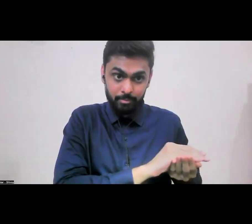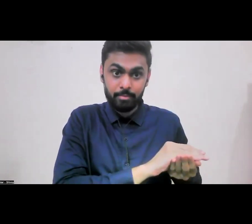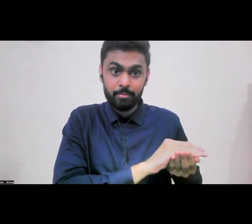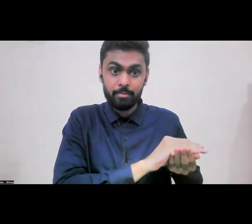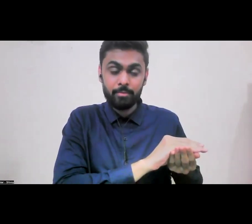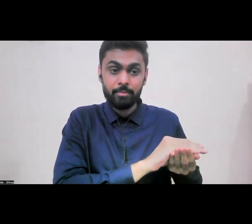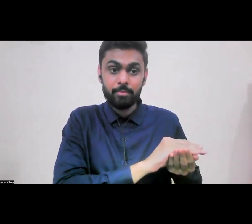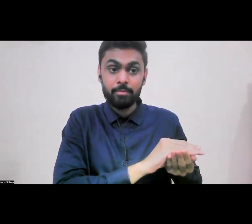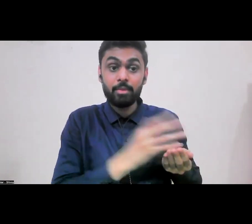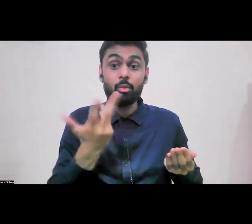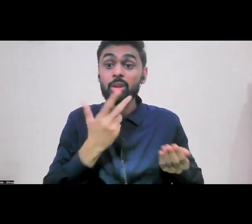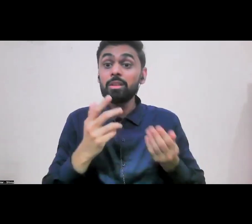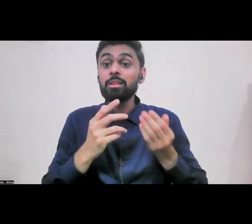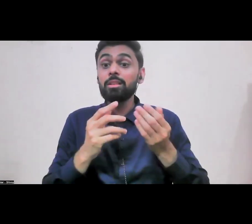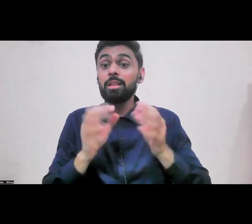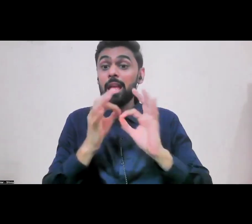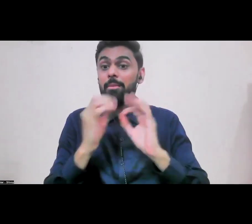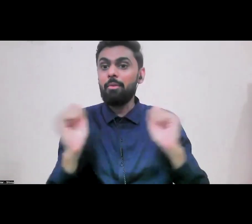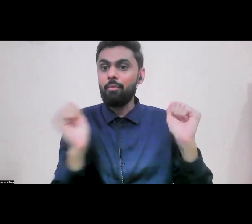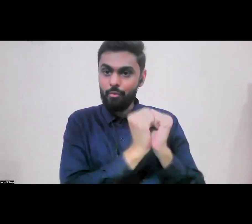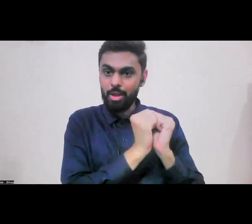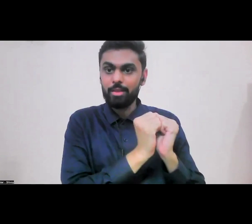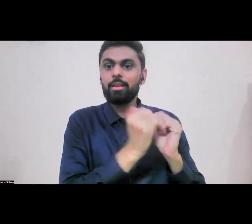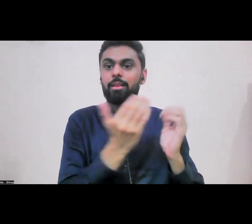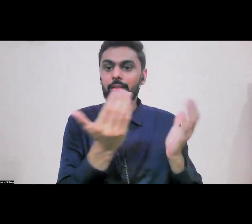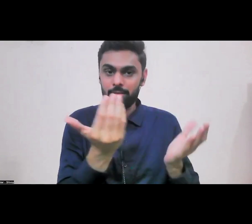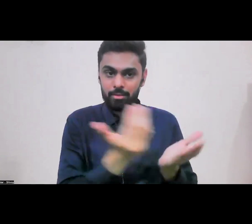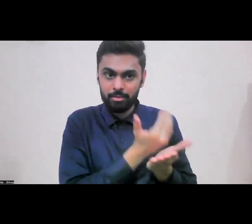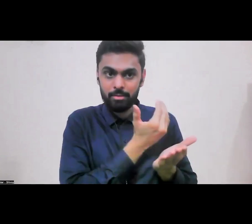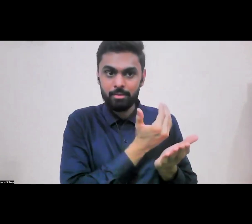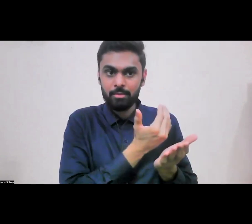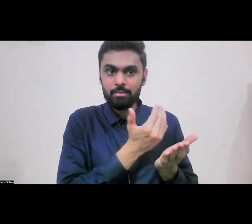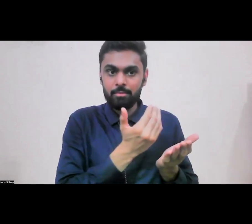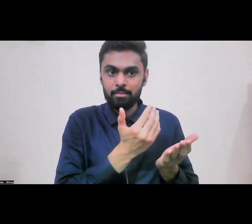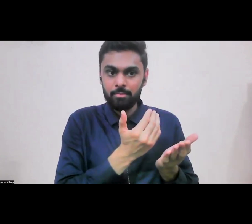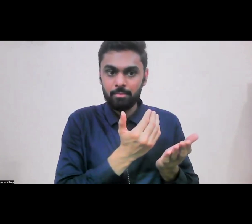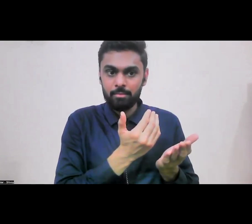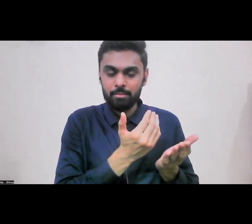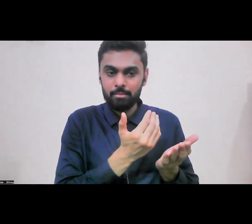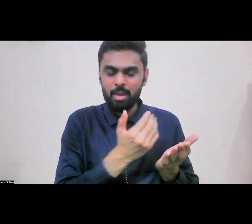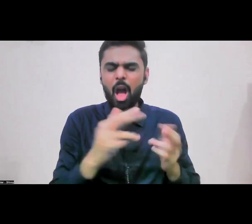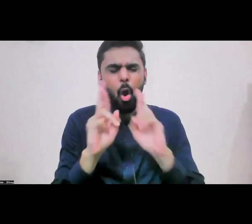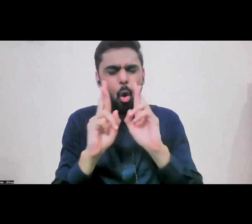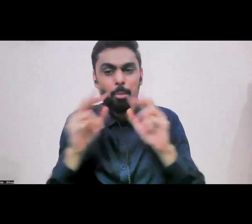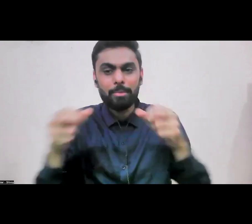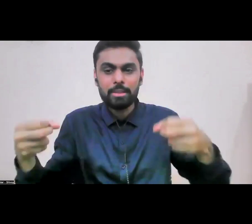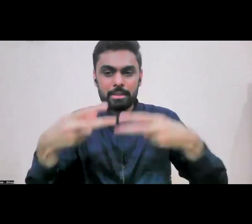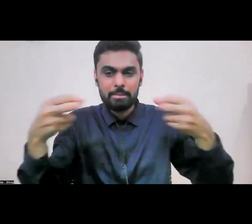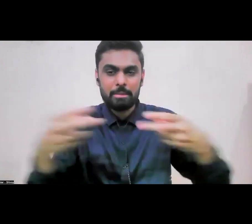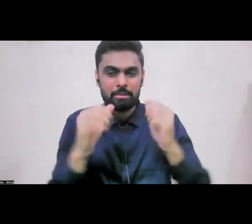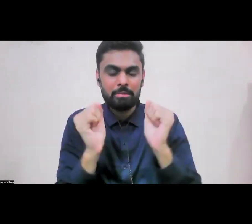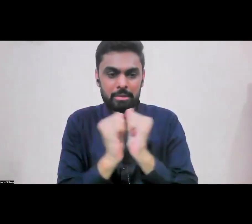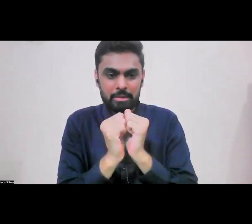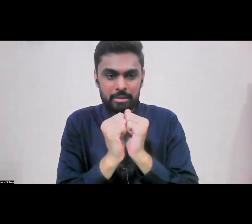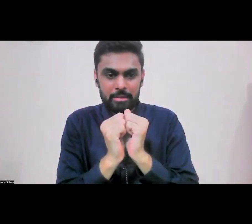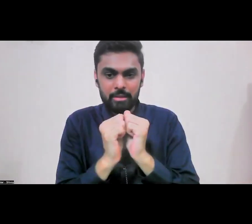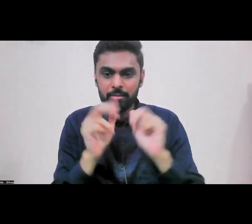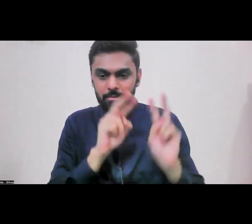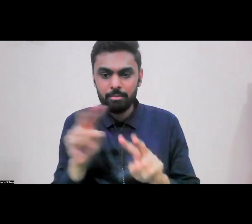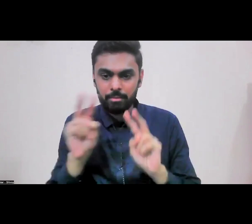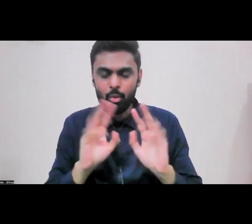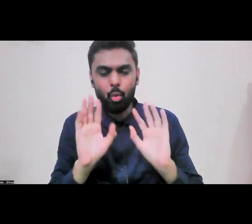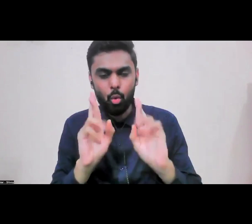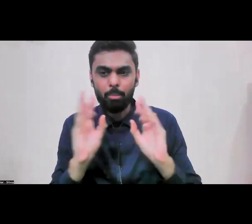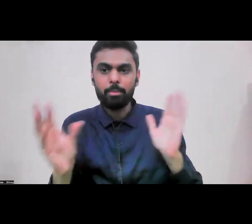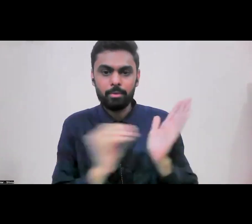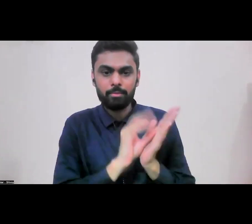sign language interpreter will also be there. I'm assuming, Nitin, you are able to understand what. Right? I hope you're seeing the subtitles well. Okay, if you